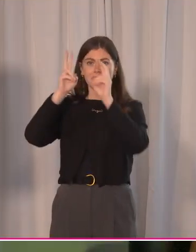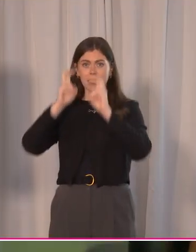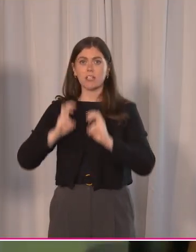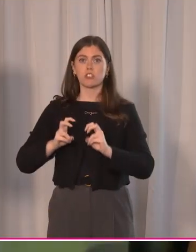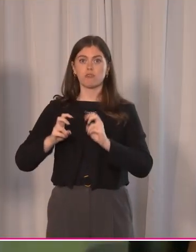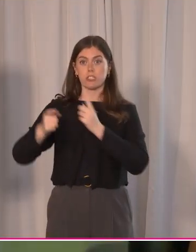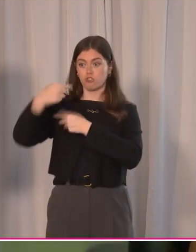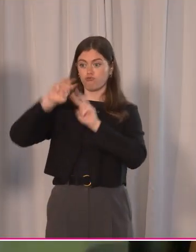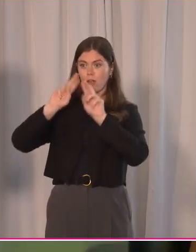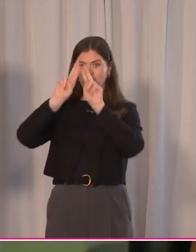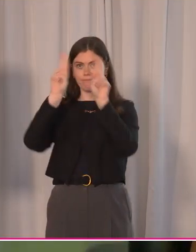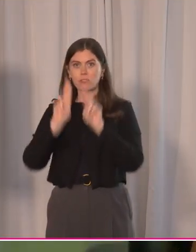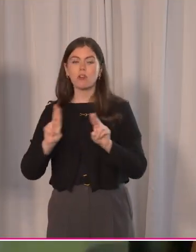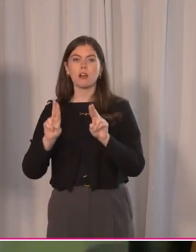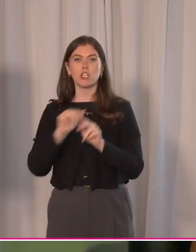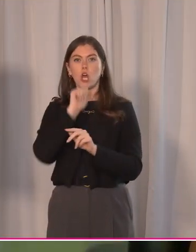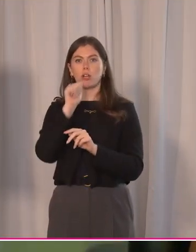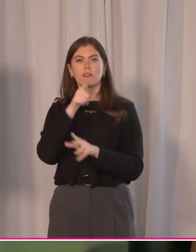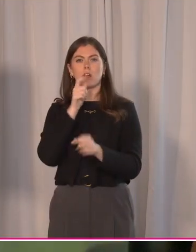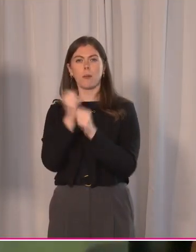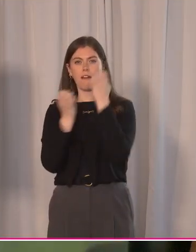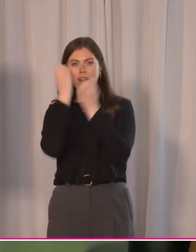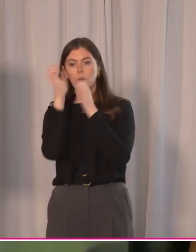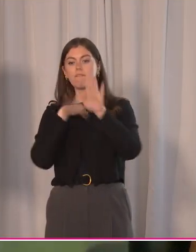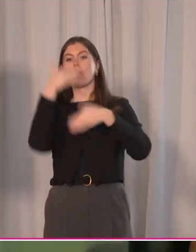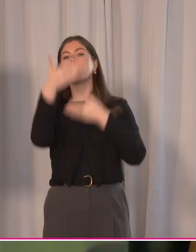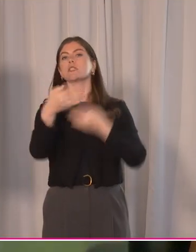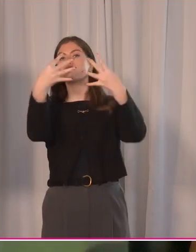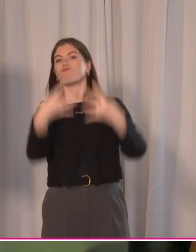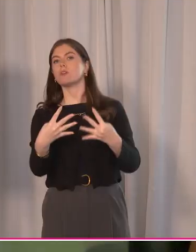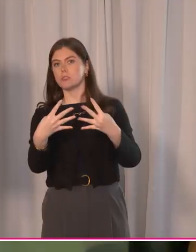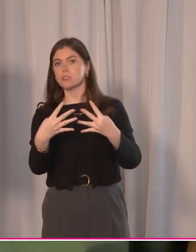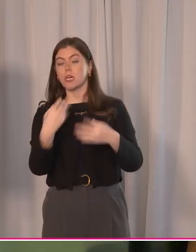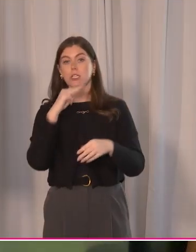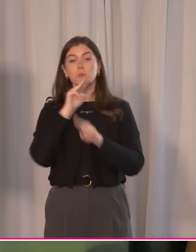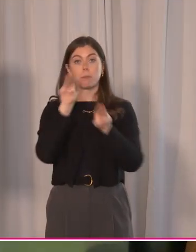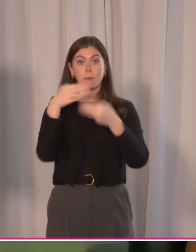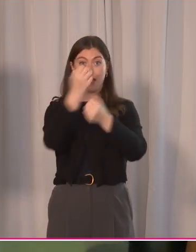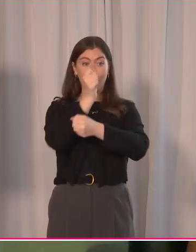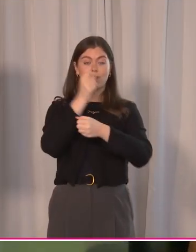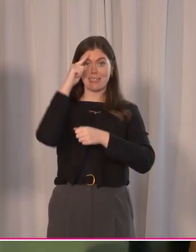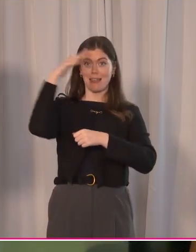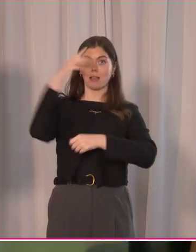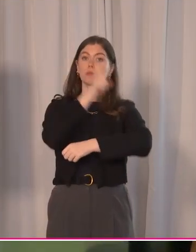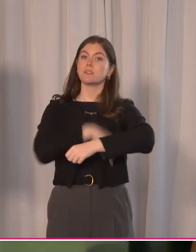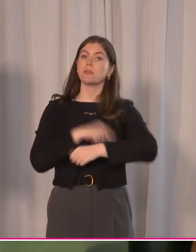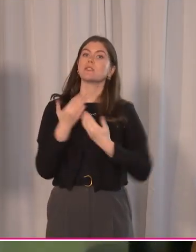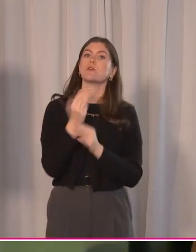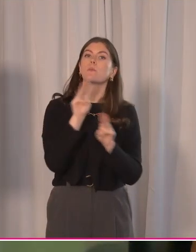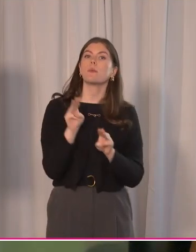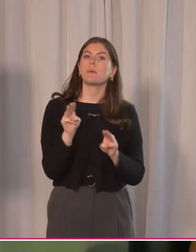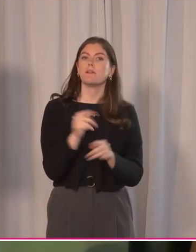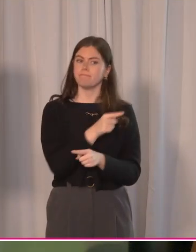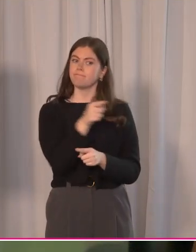that looked at evaluations of the long-term outcome. So people with intellectual disabilities, the young people,